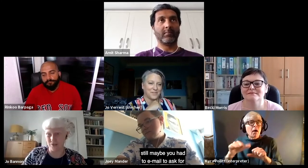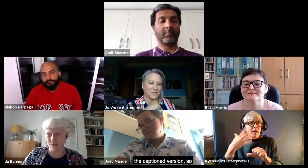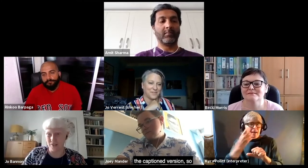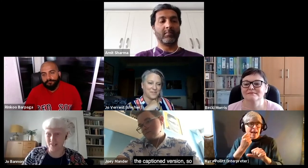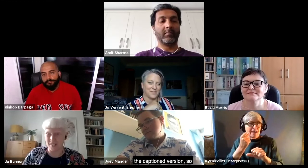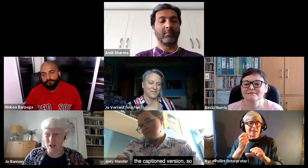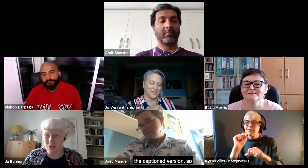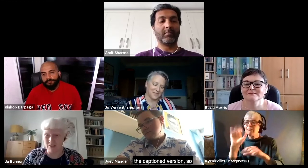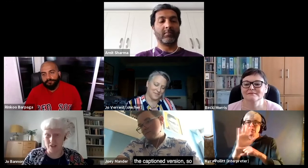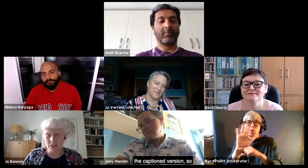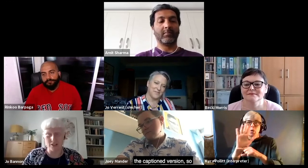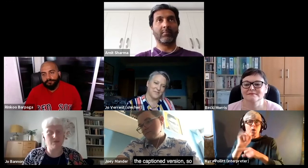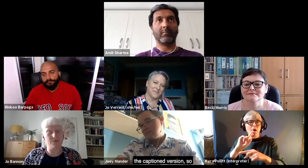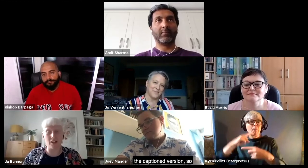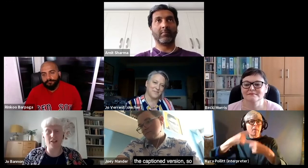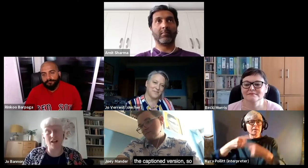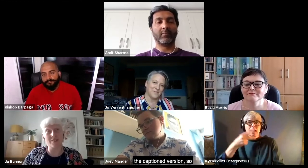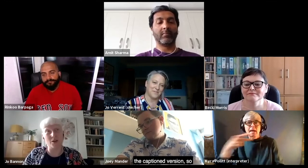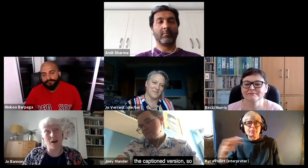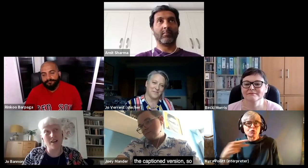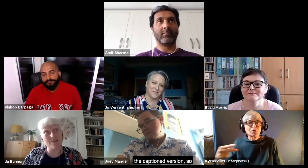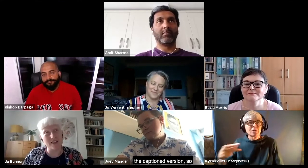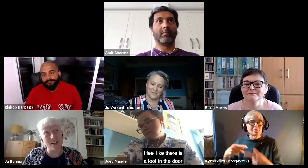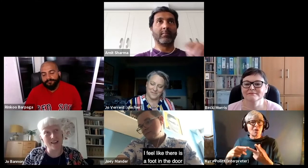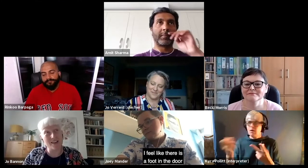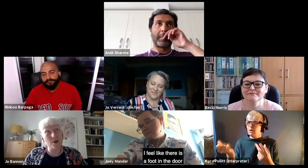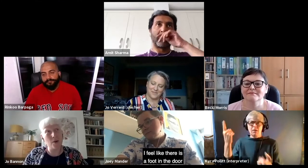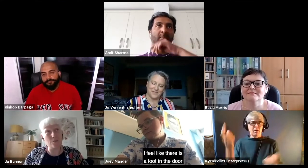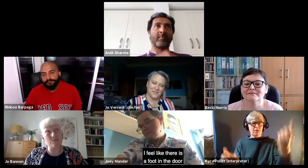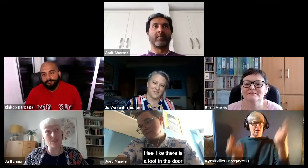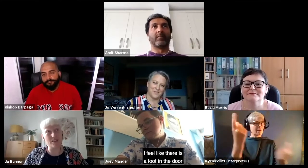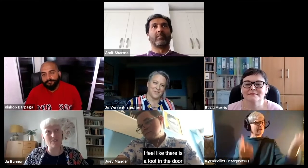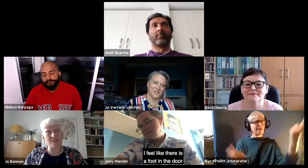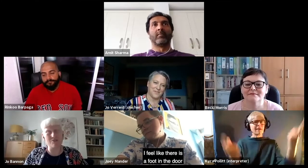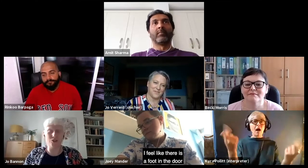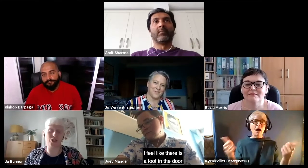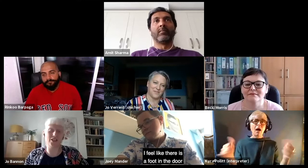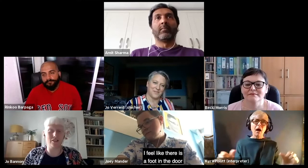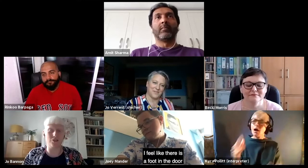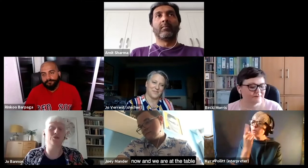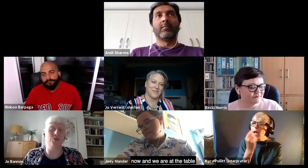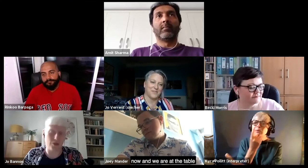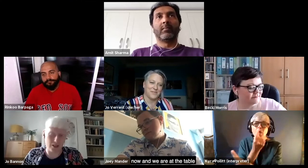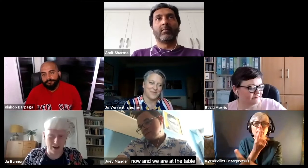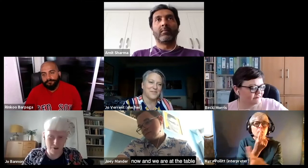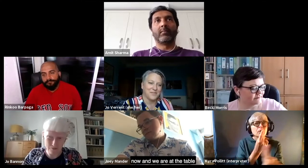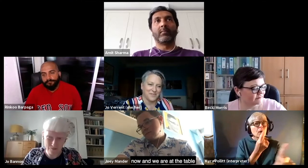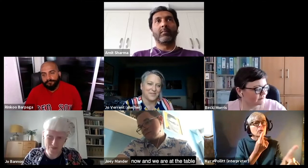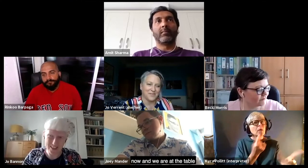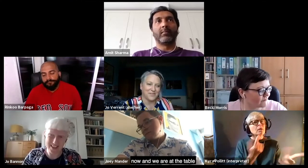for the captioned version. So I feel like there is a foot in the door